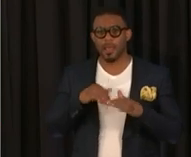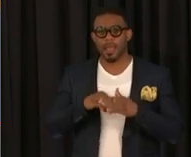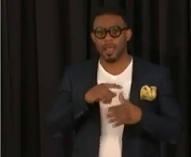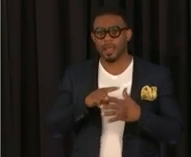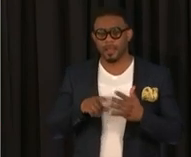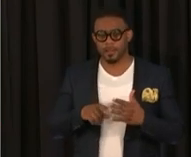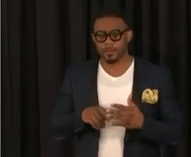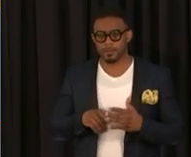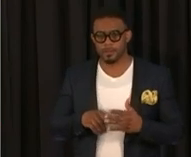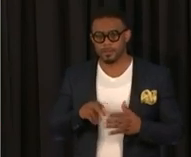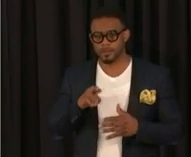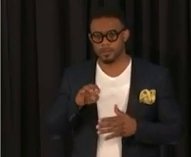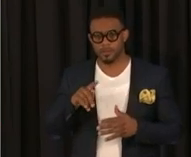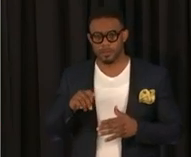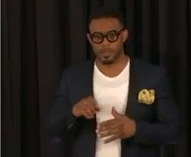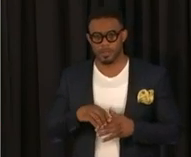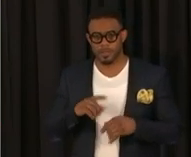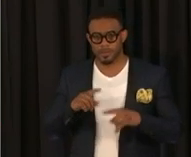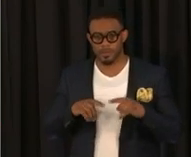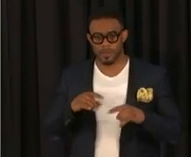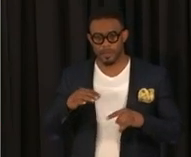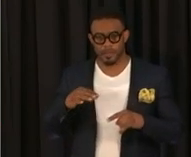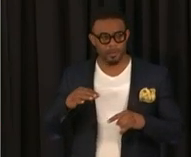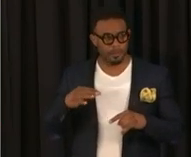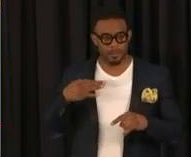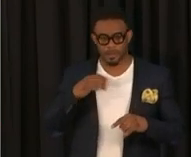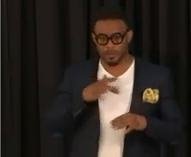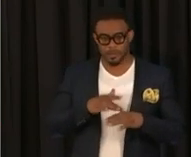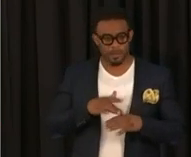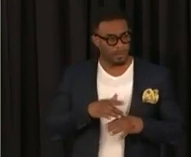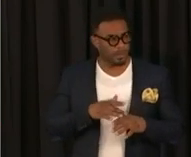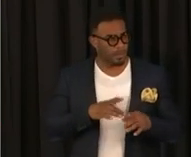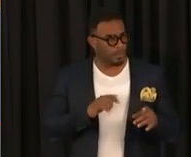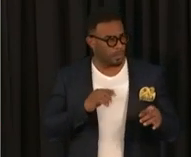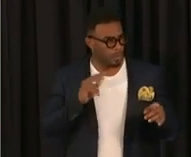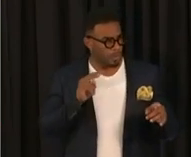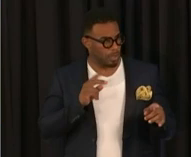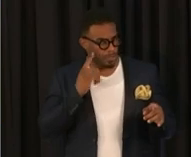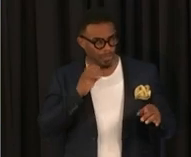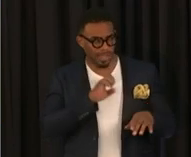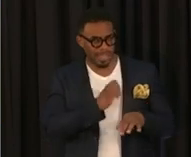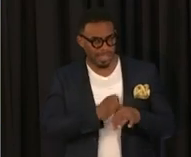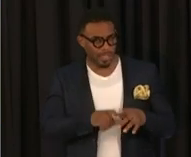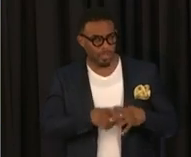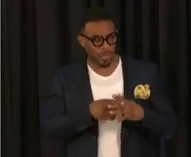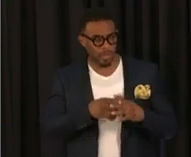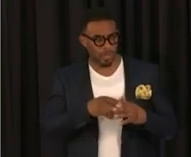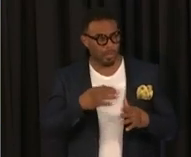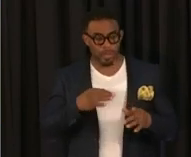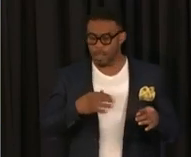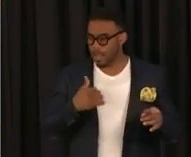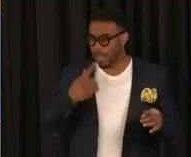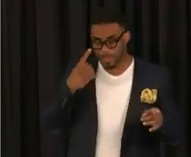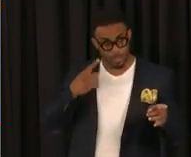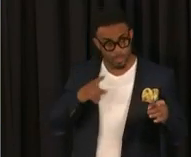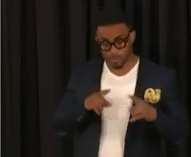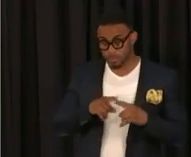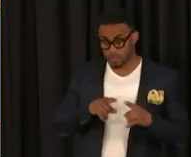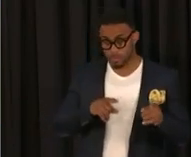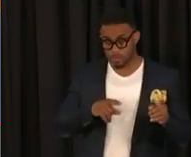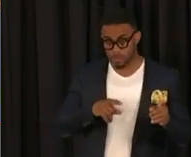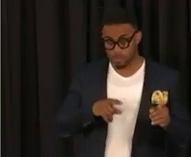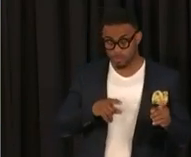to access those rebates and various appliances that are available. Energy Star appliances in general. Well, and I think,